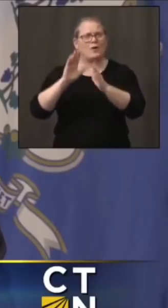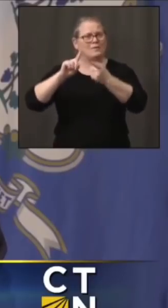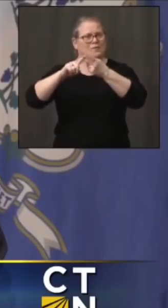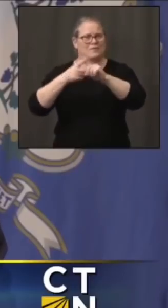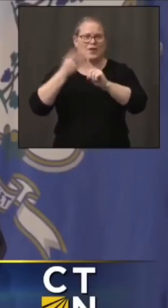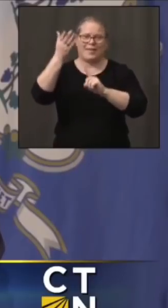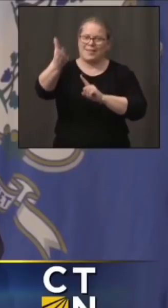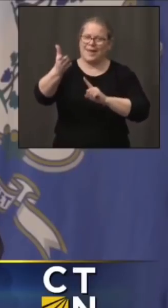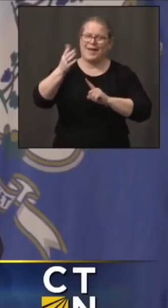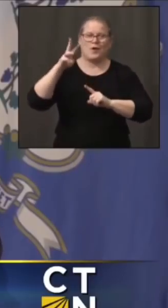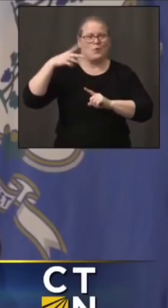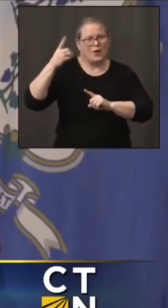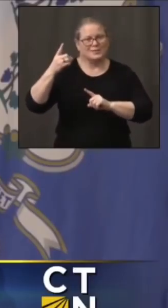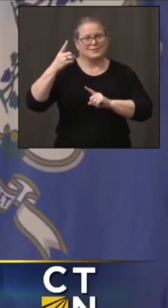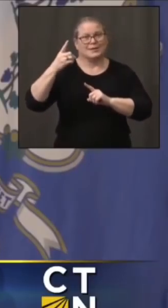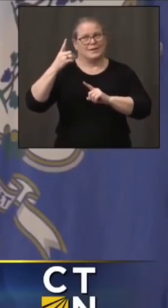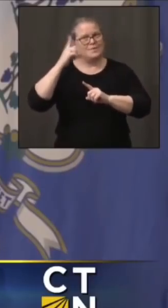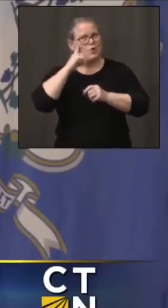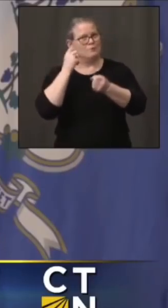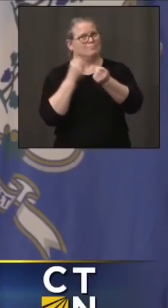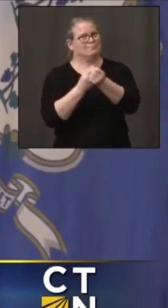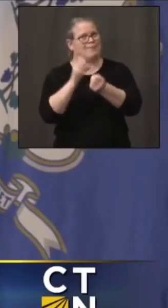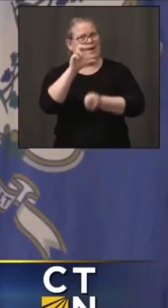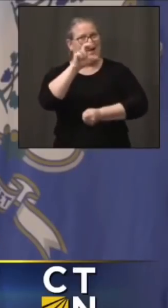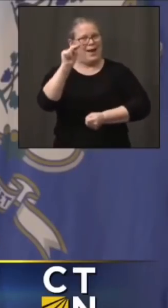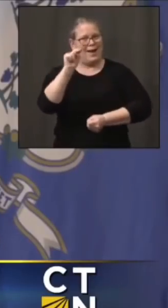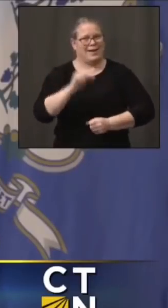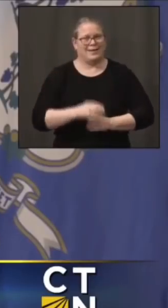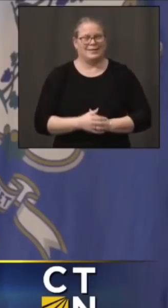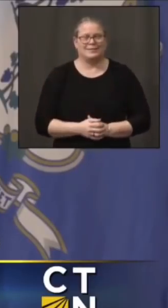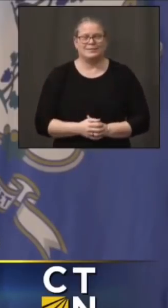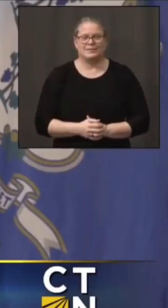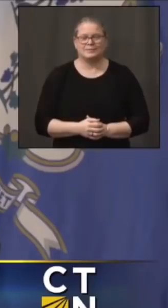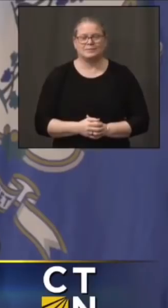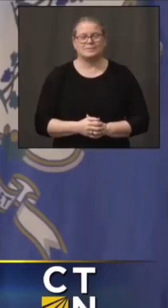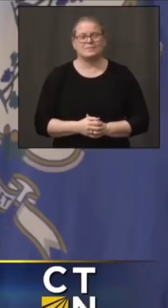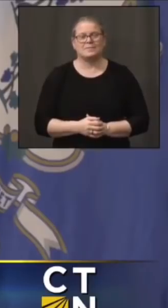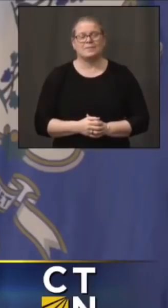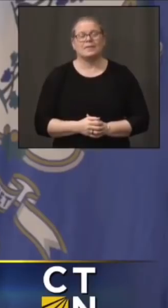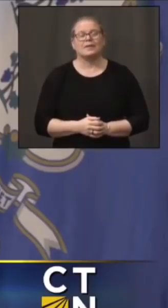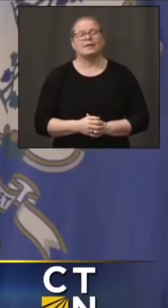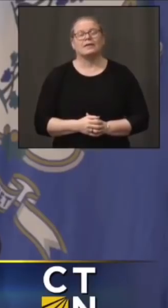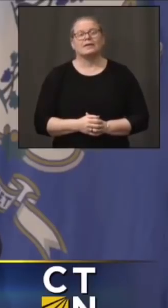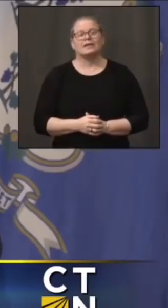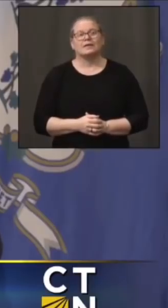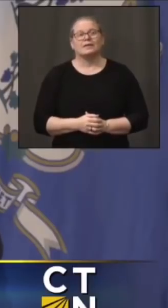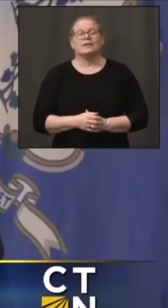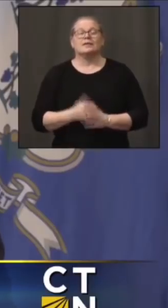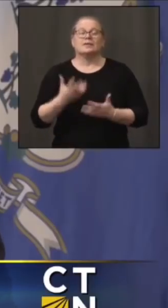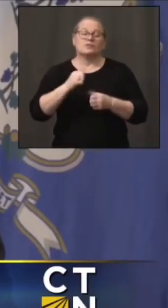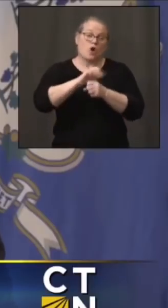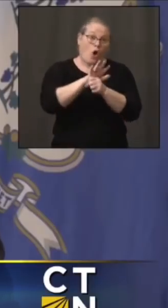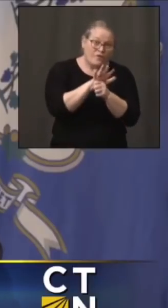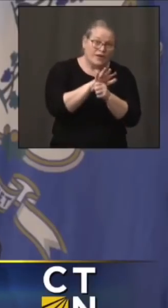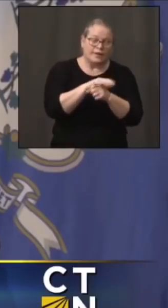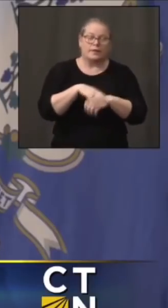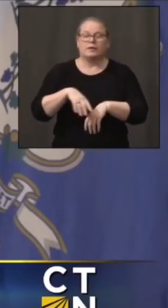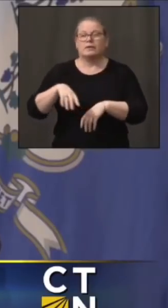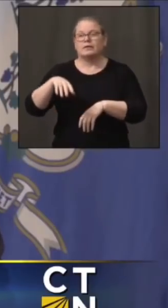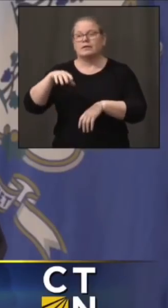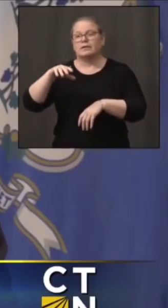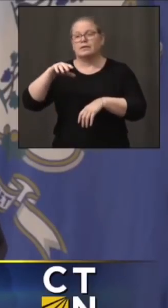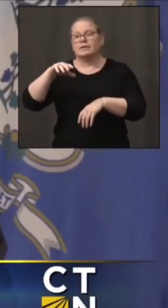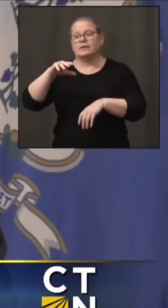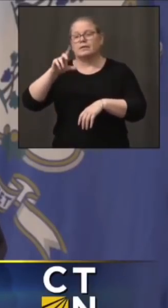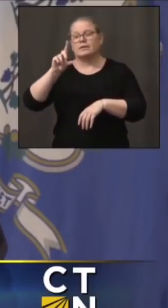Washington. And look, let me just take a break from COVID and a break from Donald Trump and talk